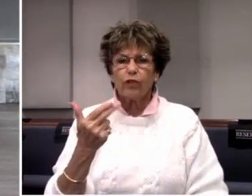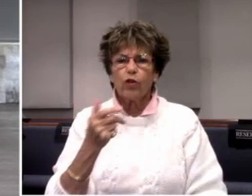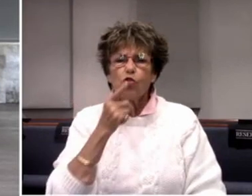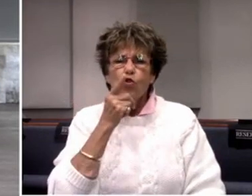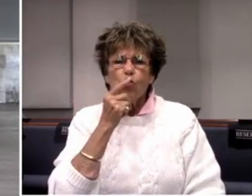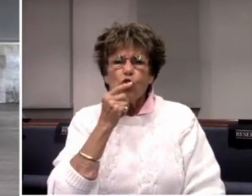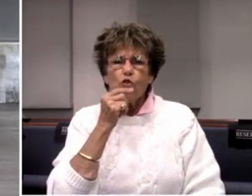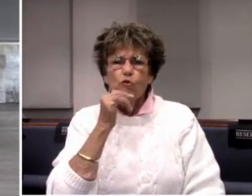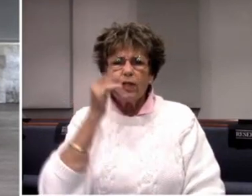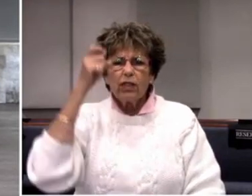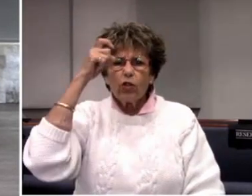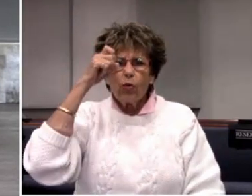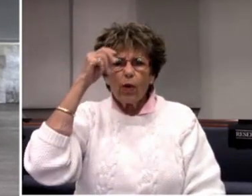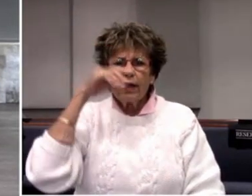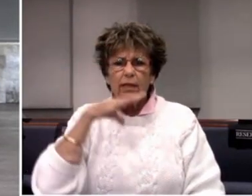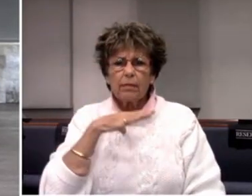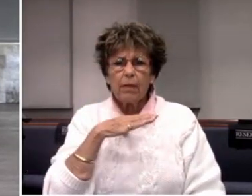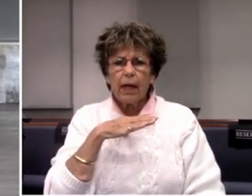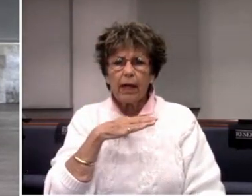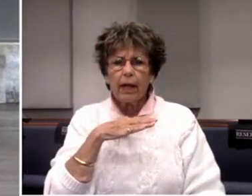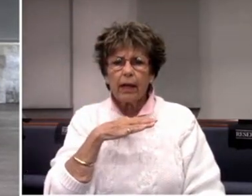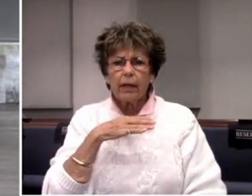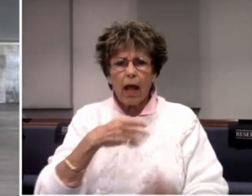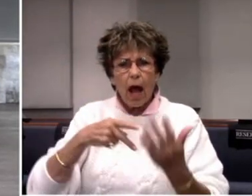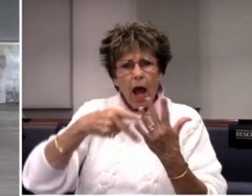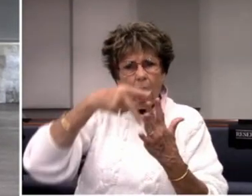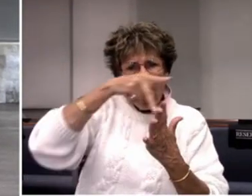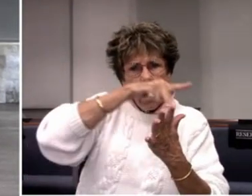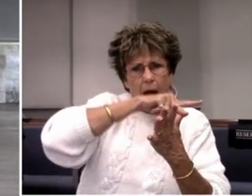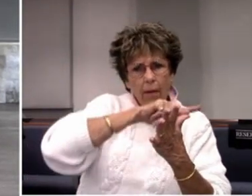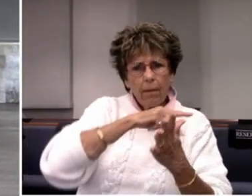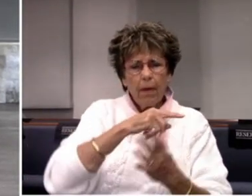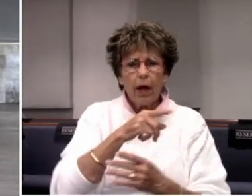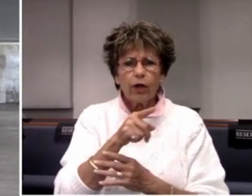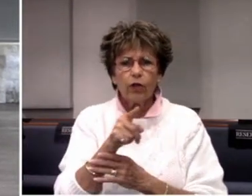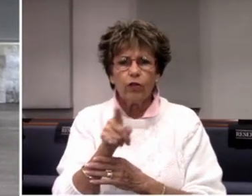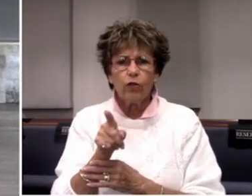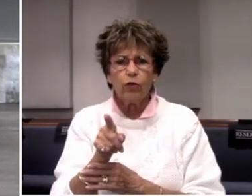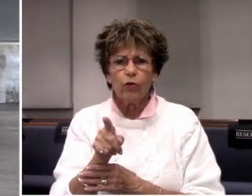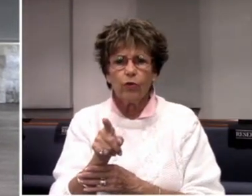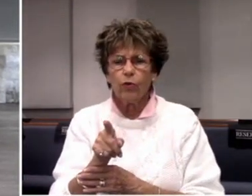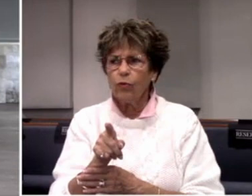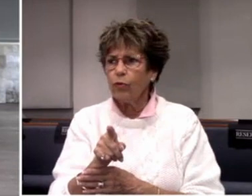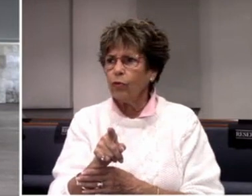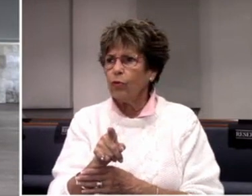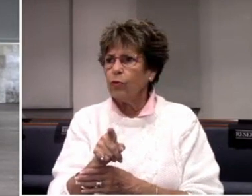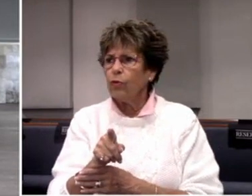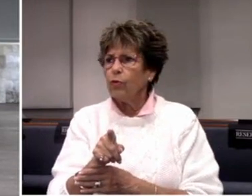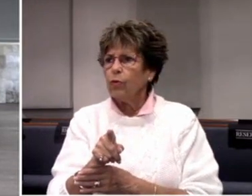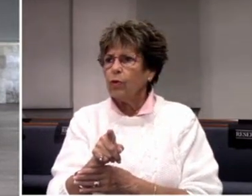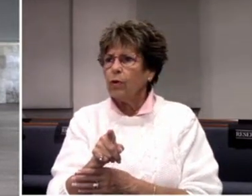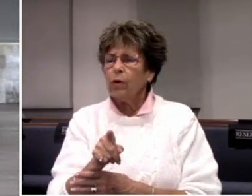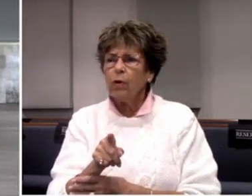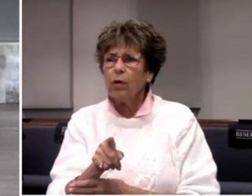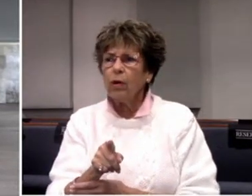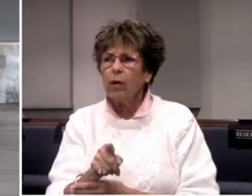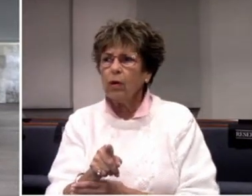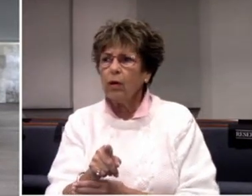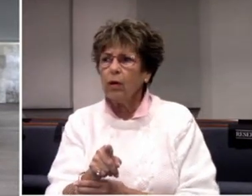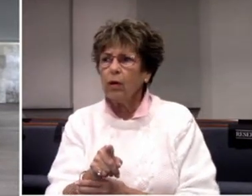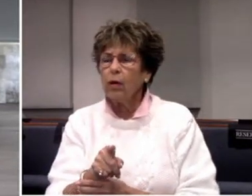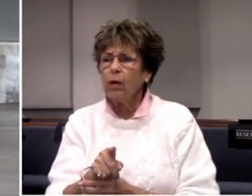wise man and endued with knowledge among you? Let him show out of a good conversation his works with meekness of